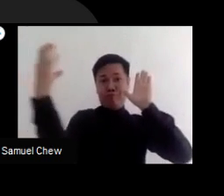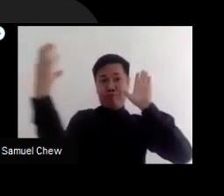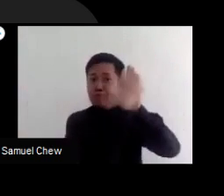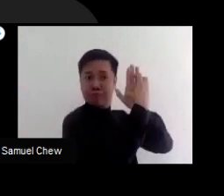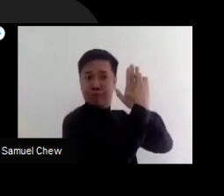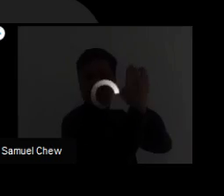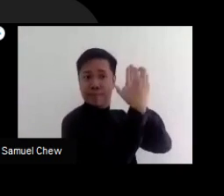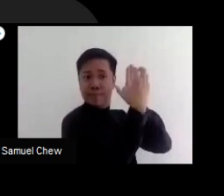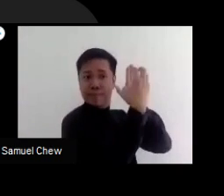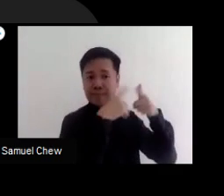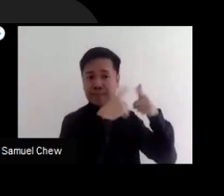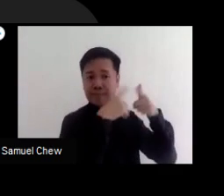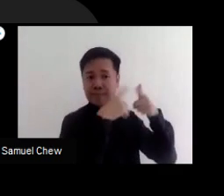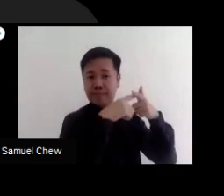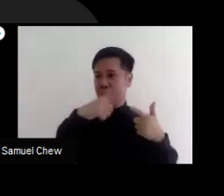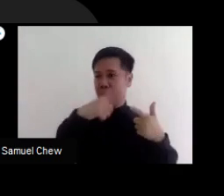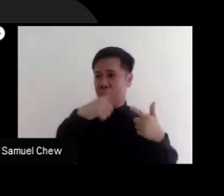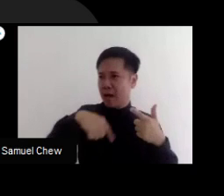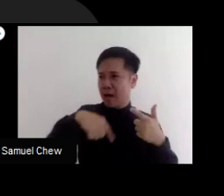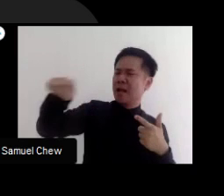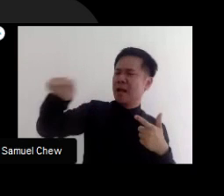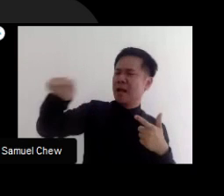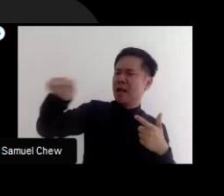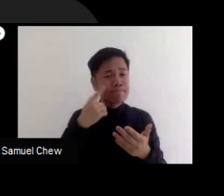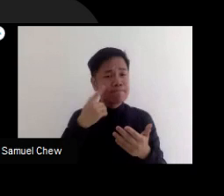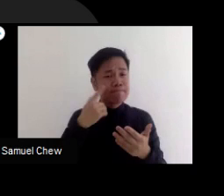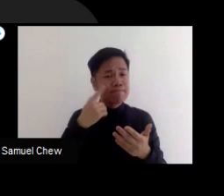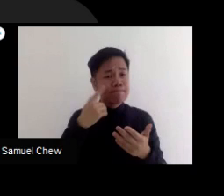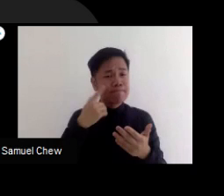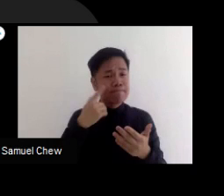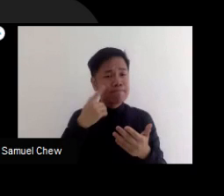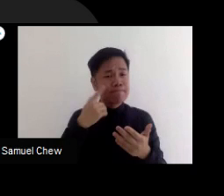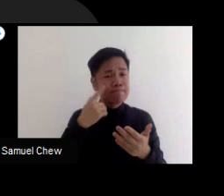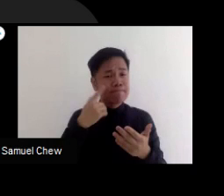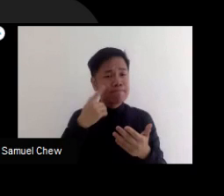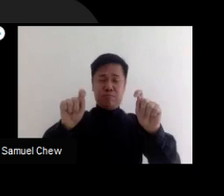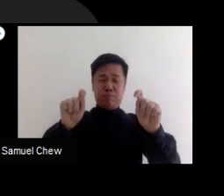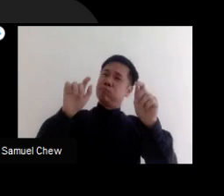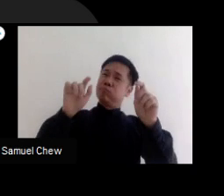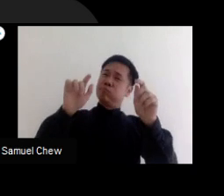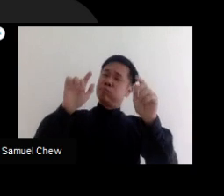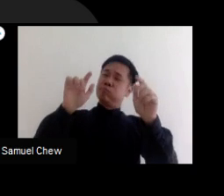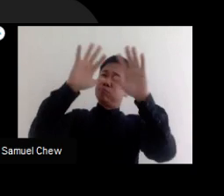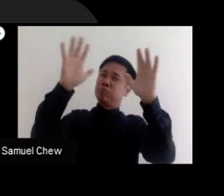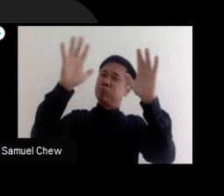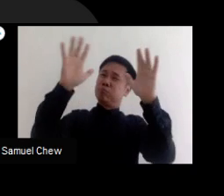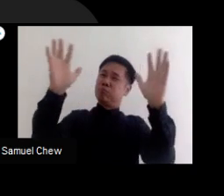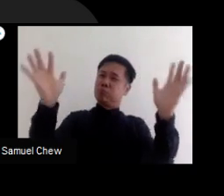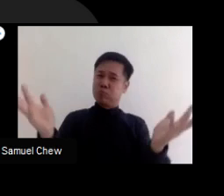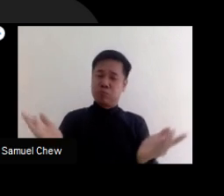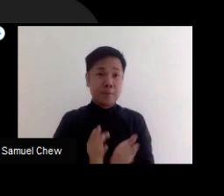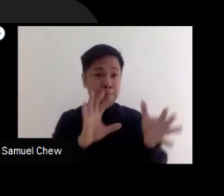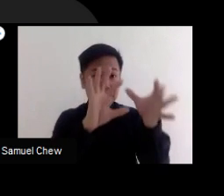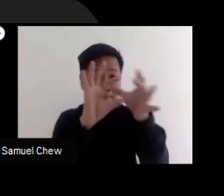the base norms of international relations. UCM have an undeniable impact on